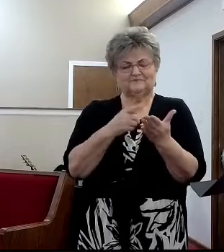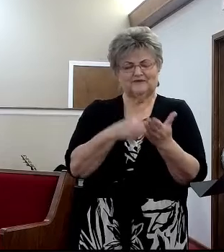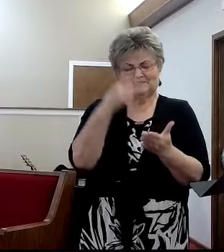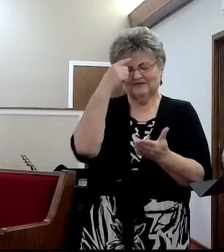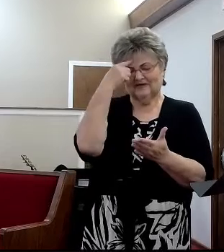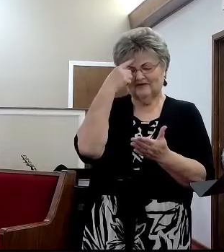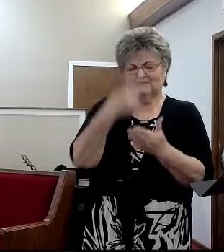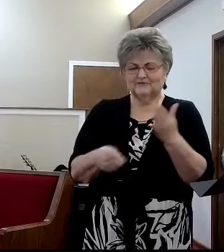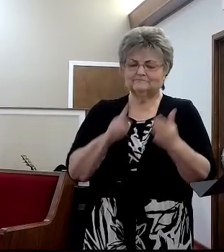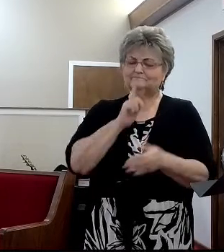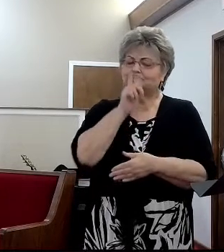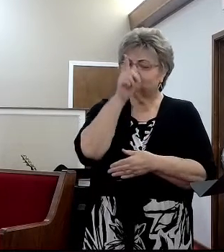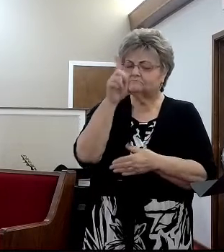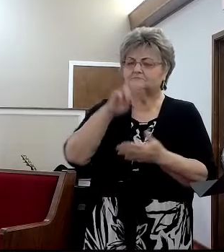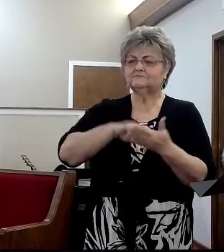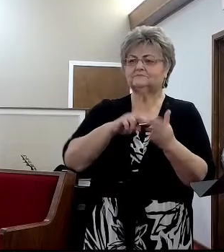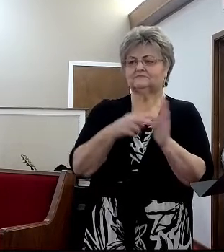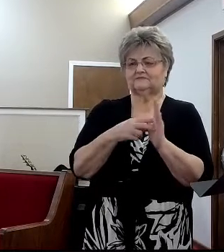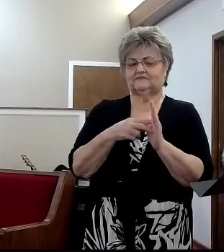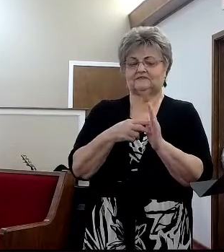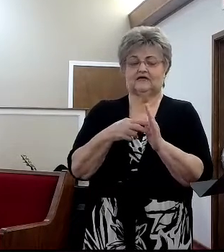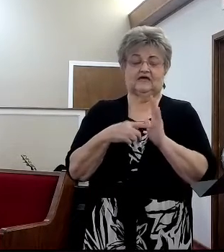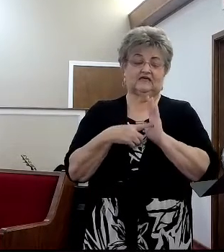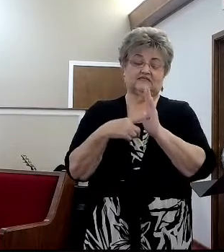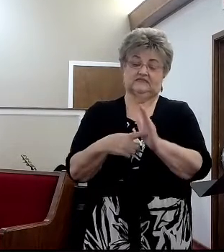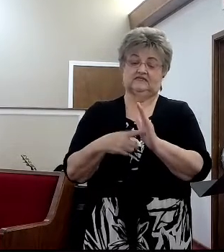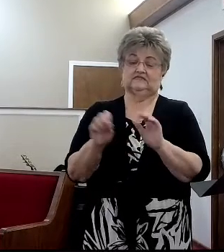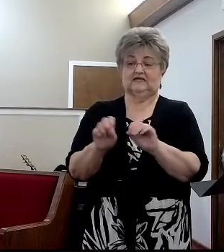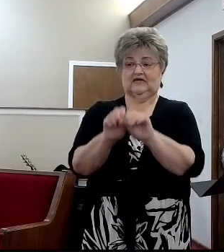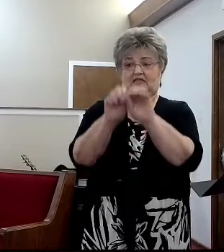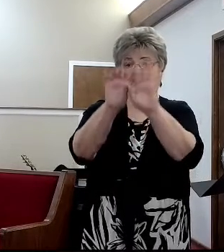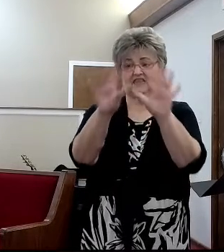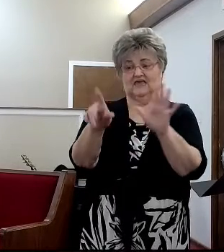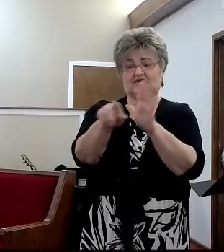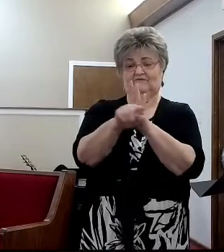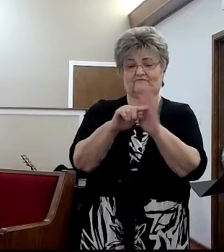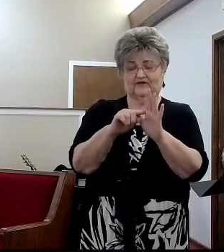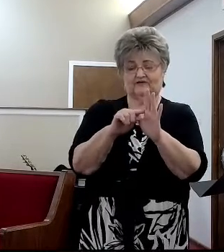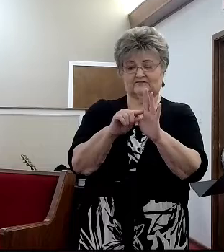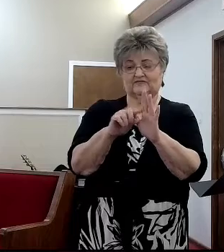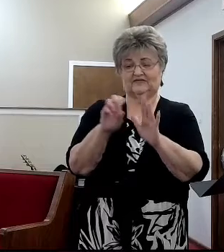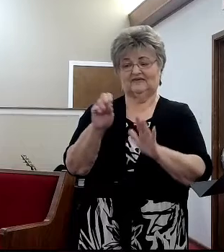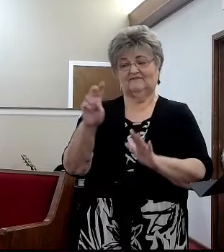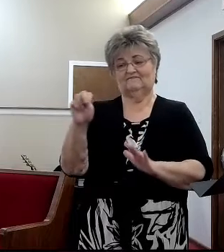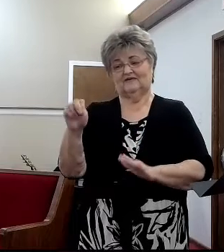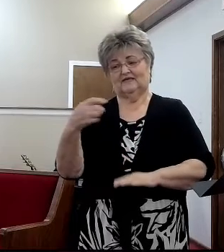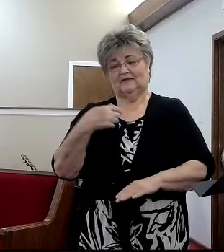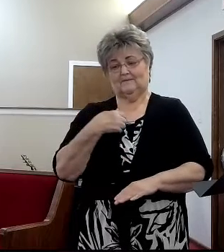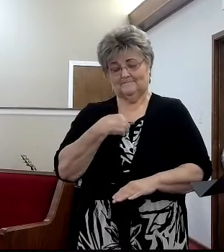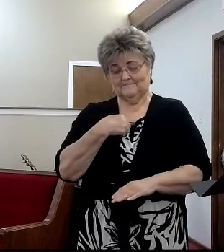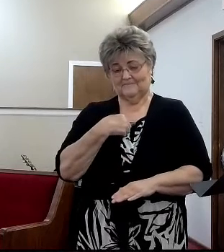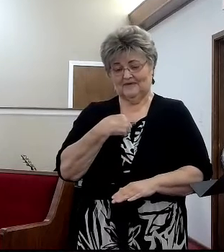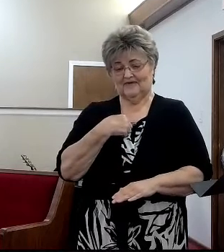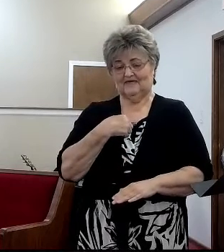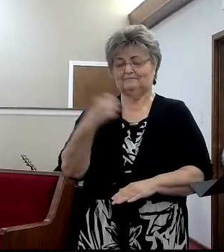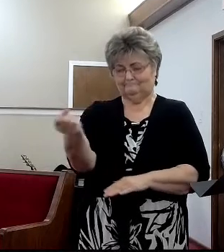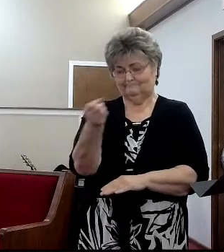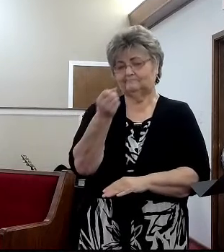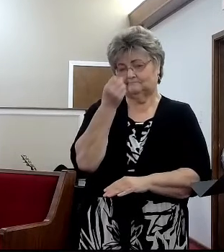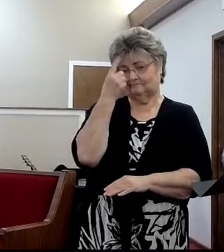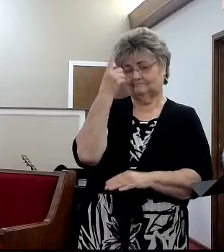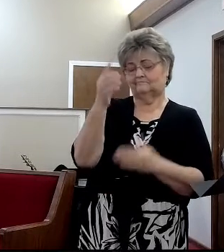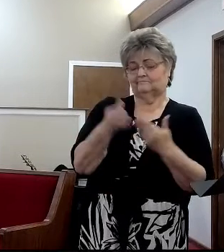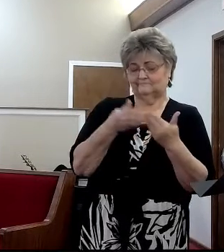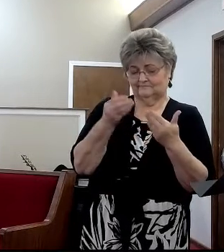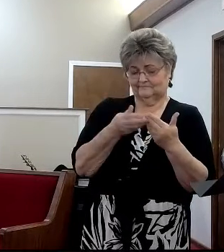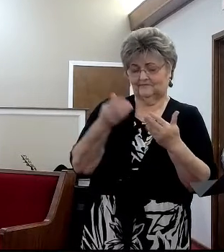mean? I mean, this is a pretty clear verse. So even a guy like me, public education from North Carolina, I think where I can get that one pretty easy.